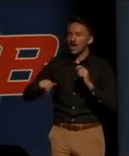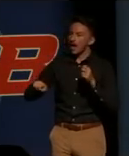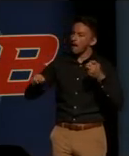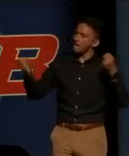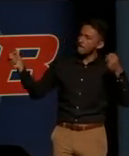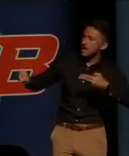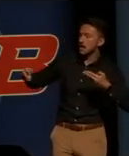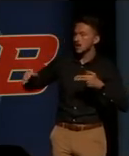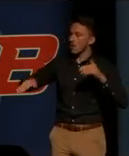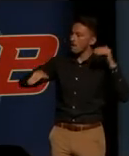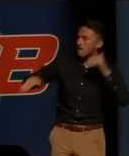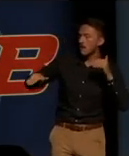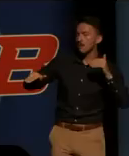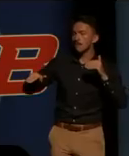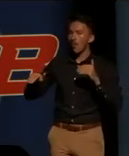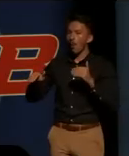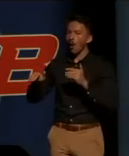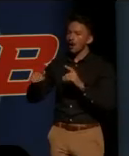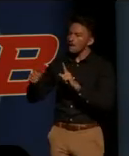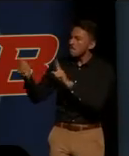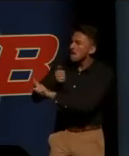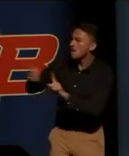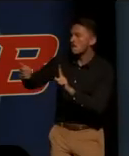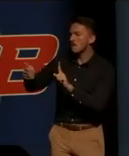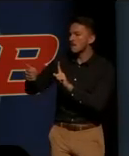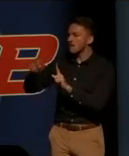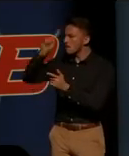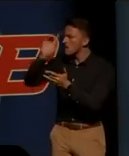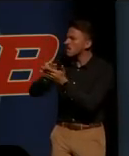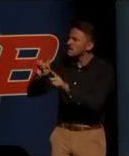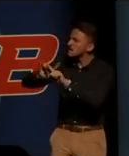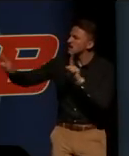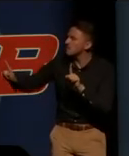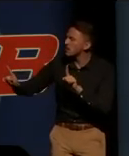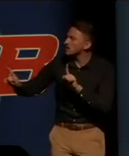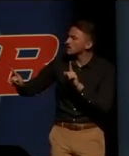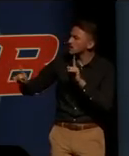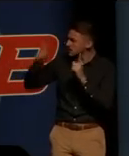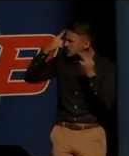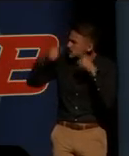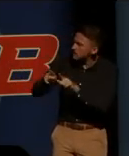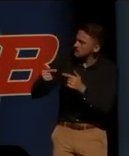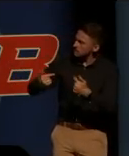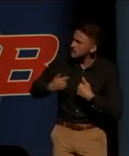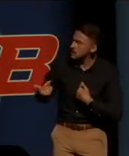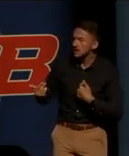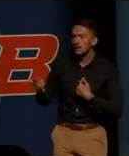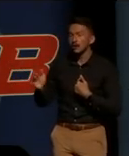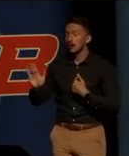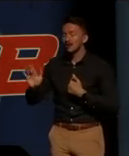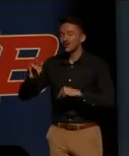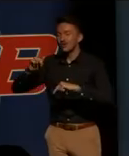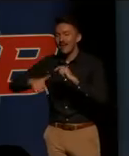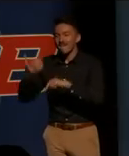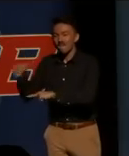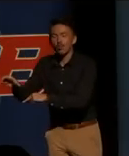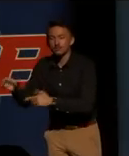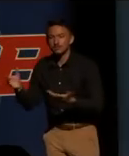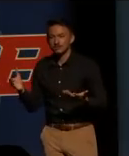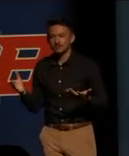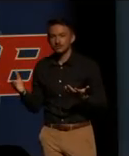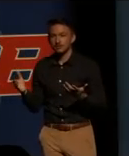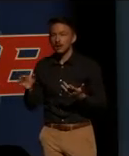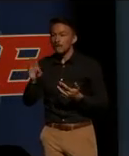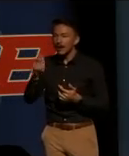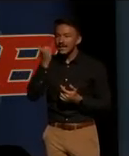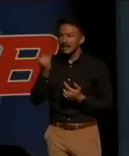simply reason them out of it. Rather, it is only when you approach them with respect and care that